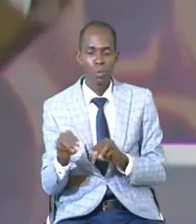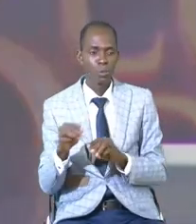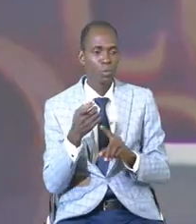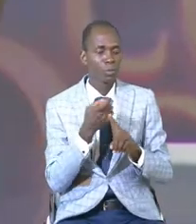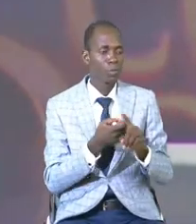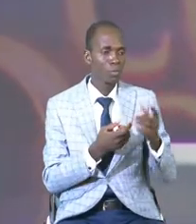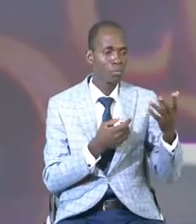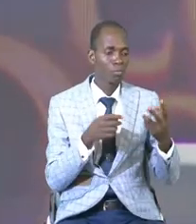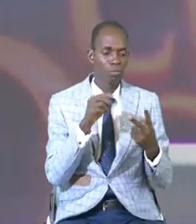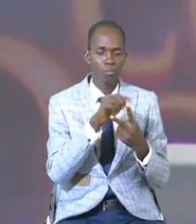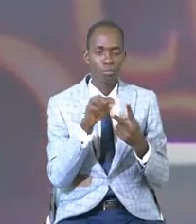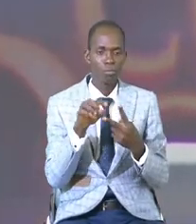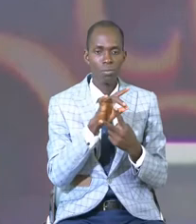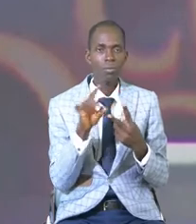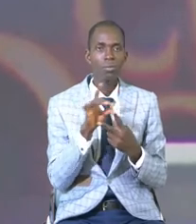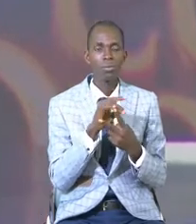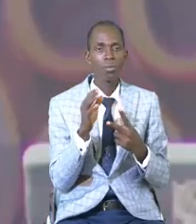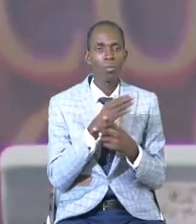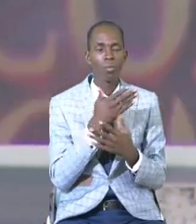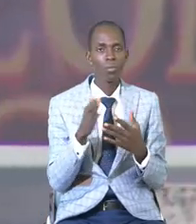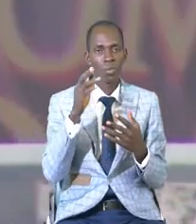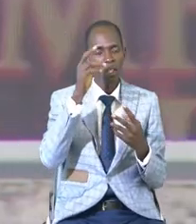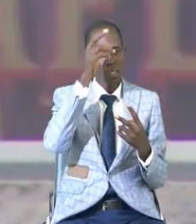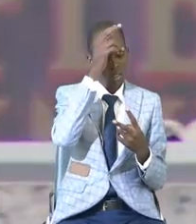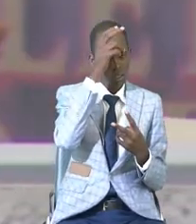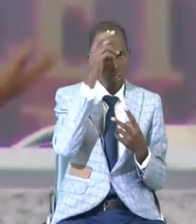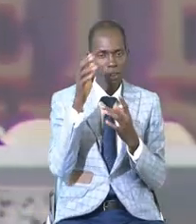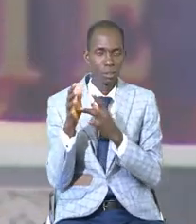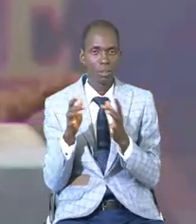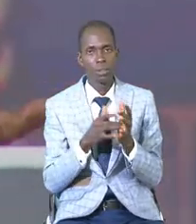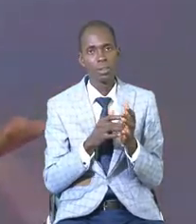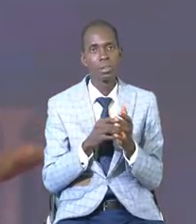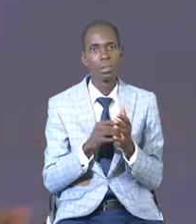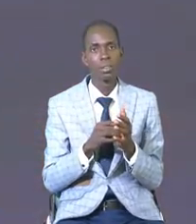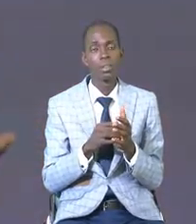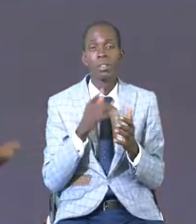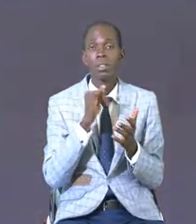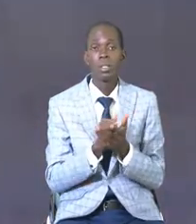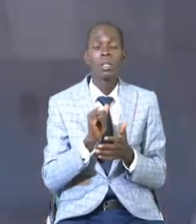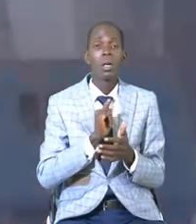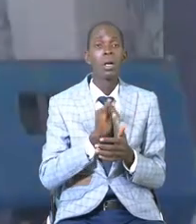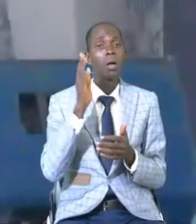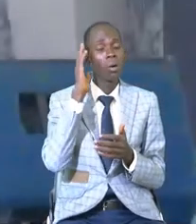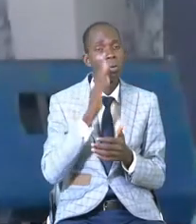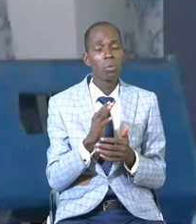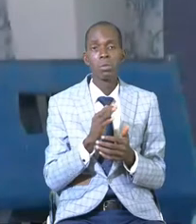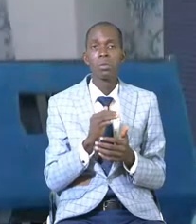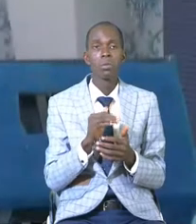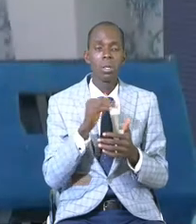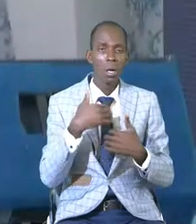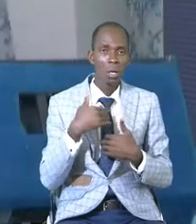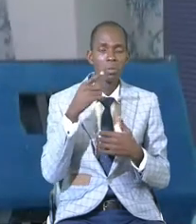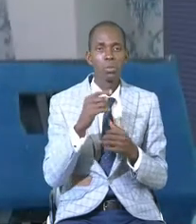Savior and Satan. He says, I'd rather have you cold or hot. I don't want